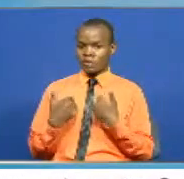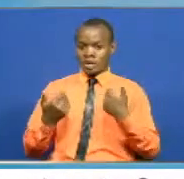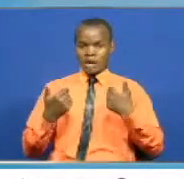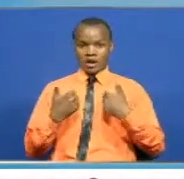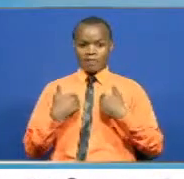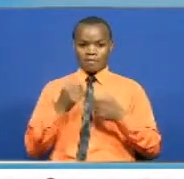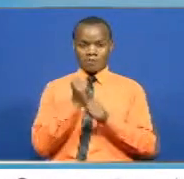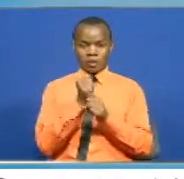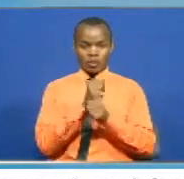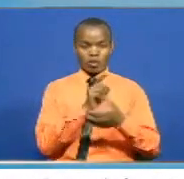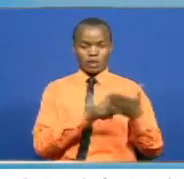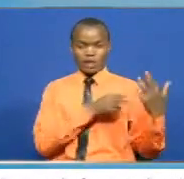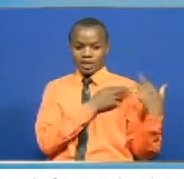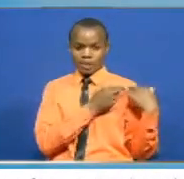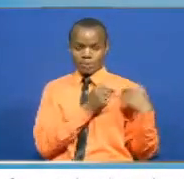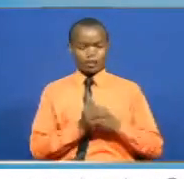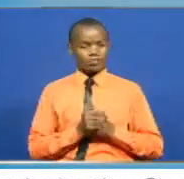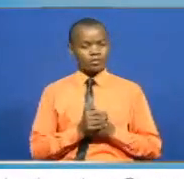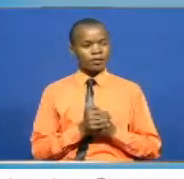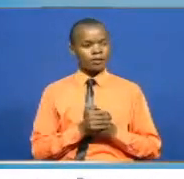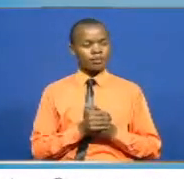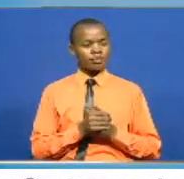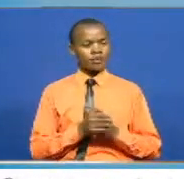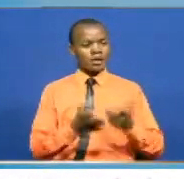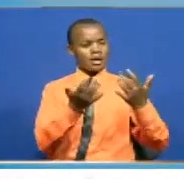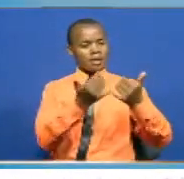accountability. And for you players,